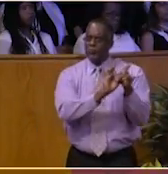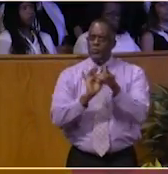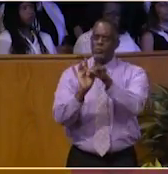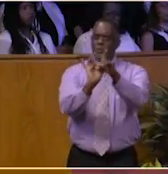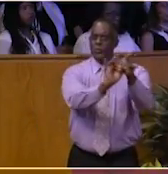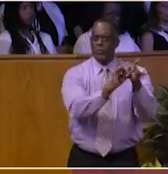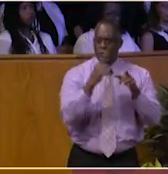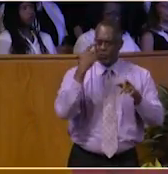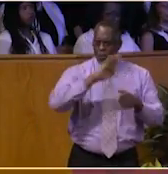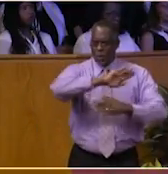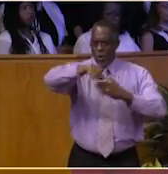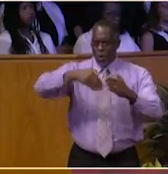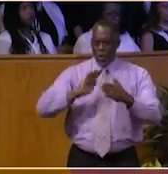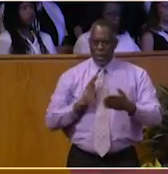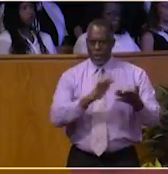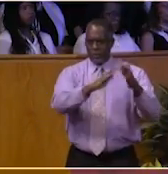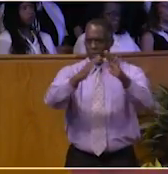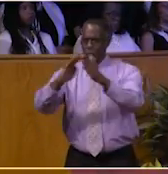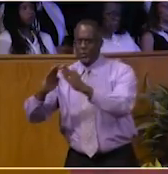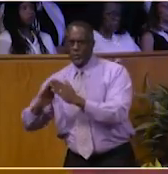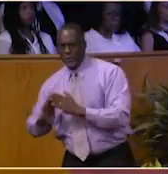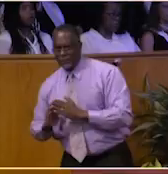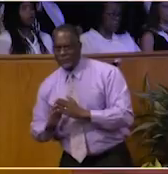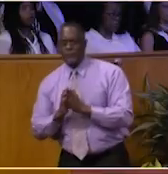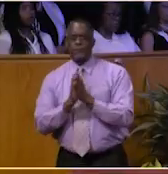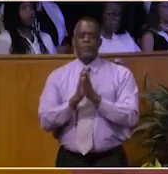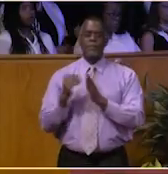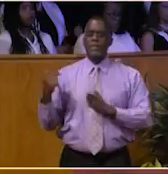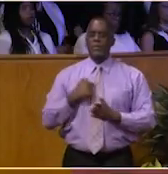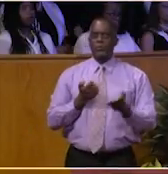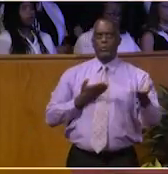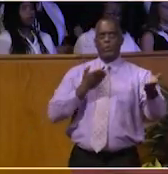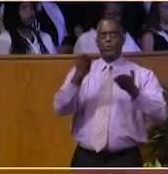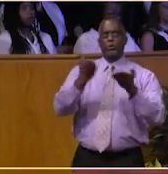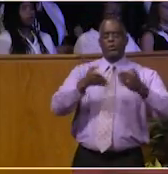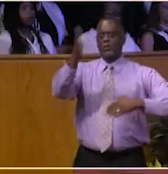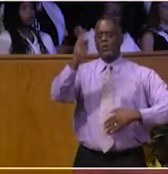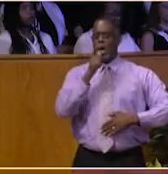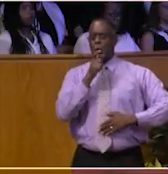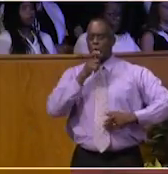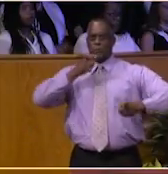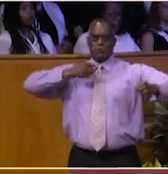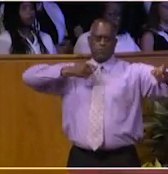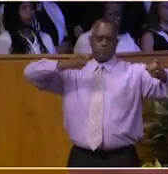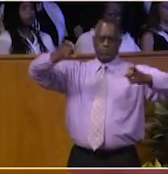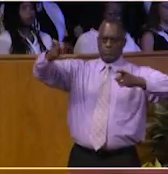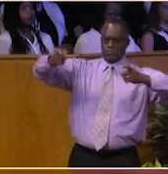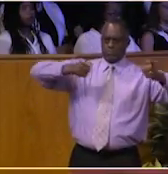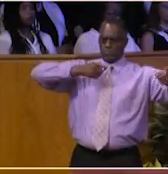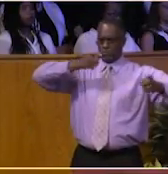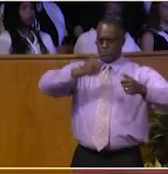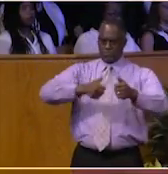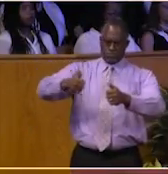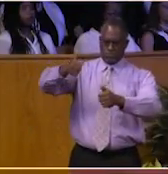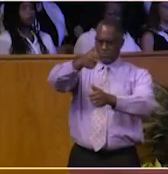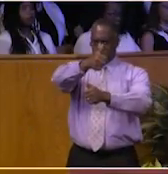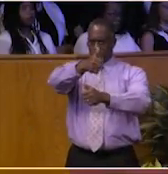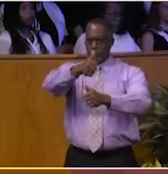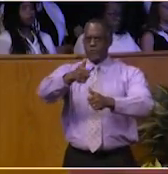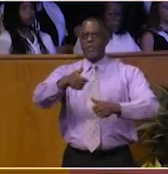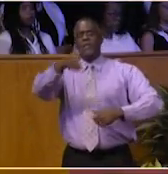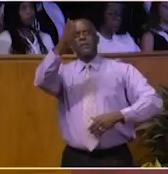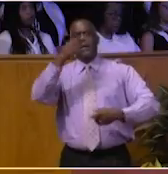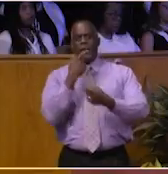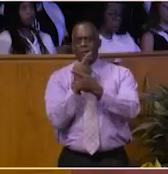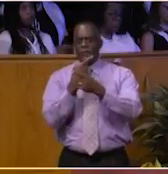community, acknowledging that we serve a sovereign God who declared, "If my people who